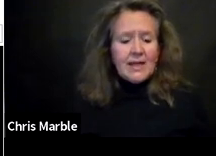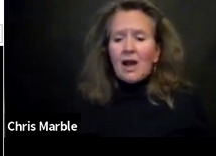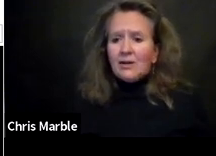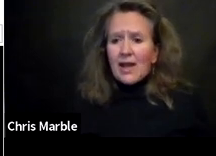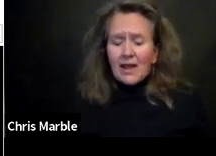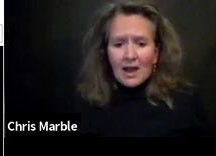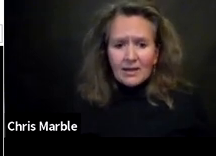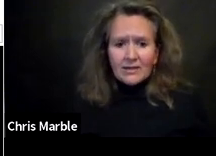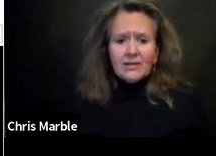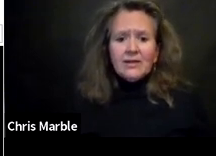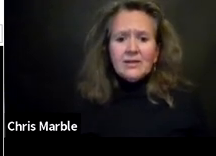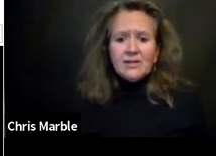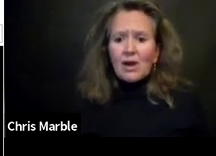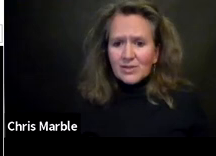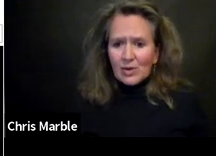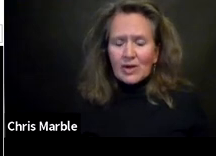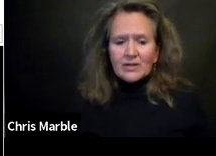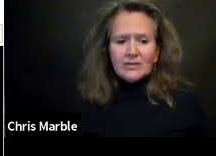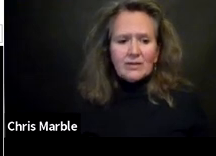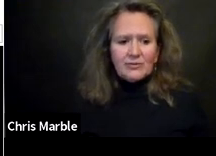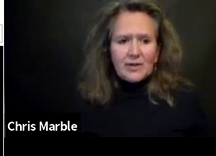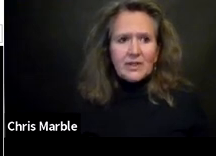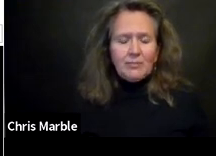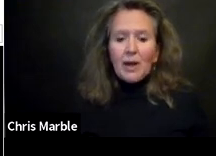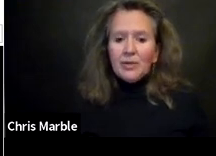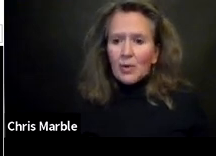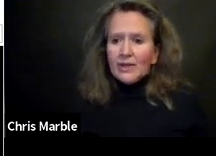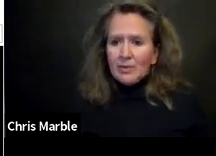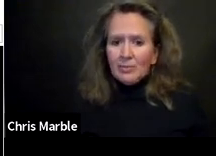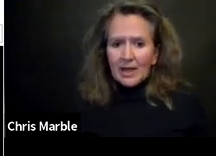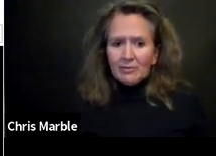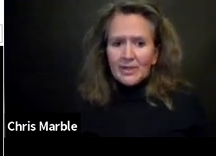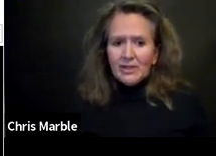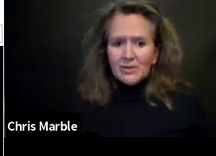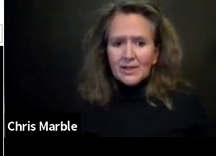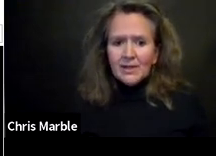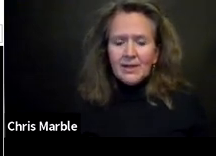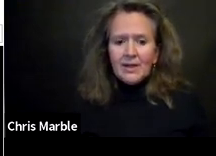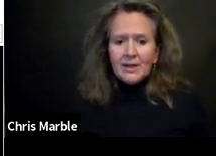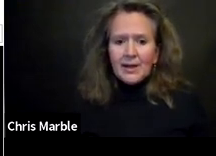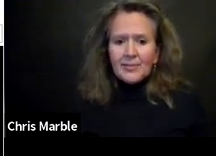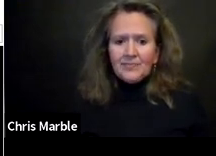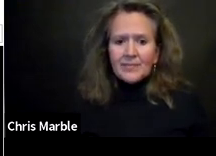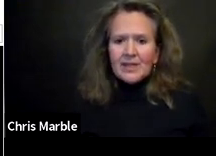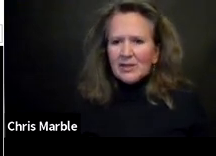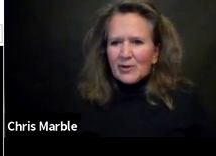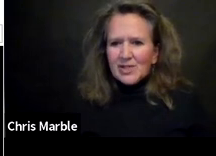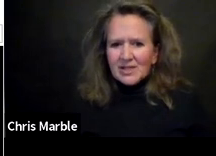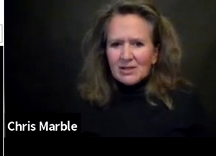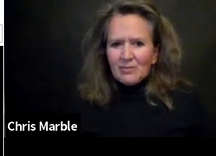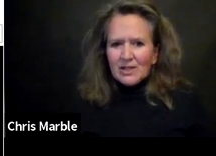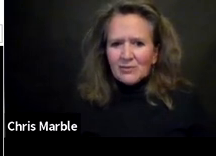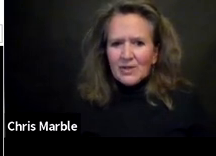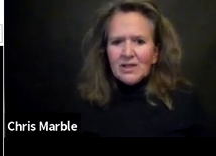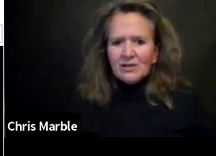And then Otter AI is also a fairly popular one that people have been using. You get the